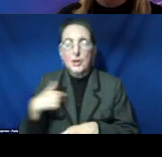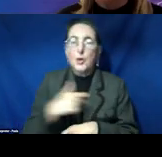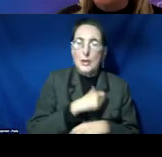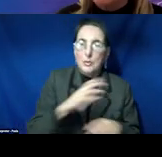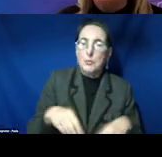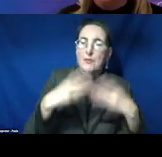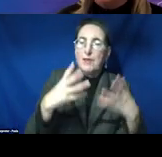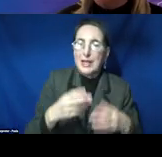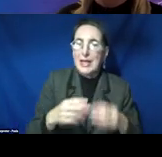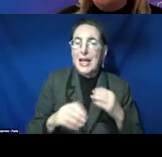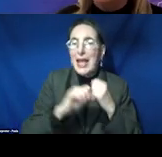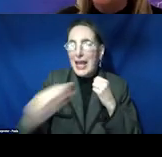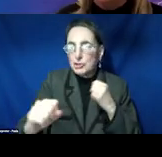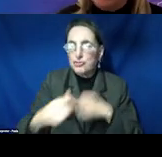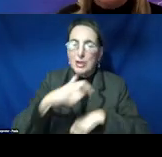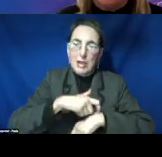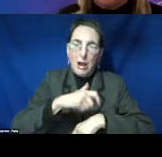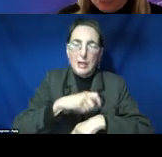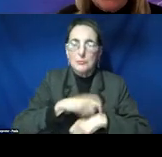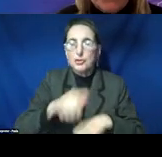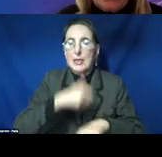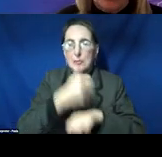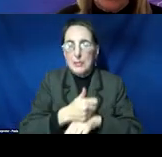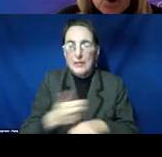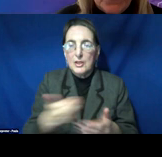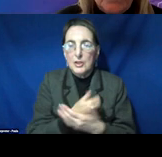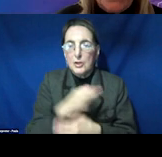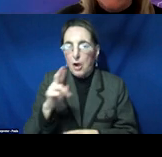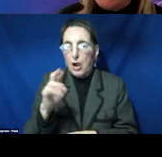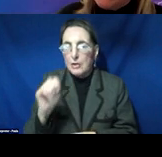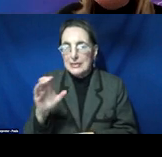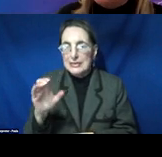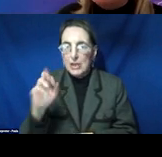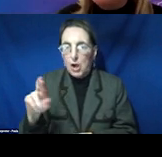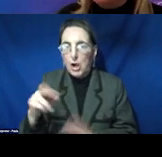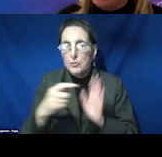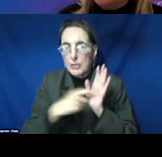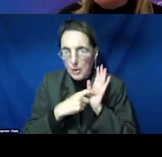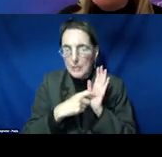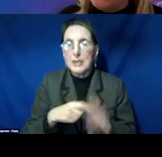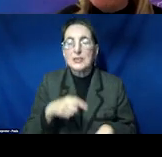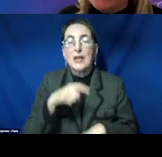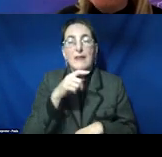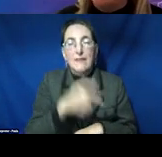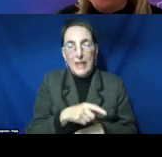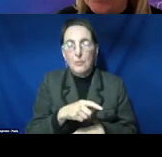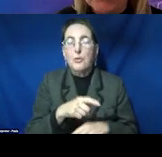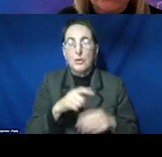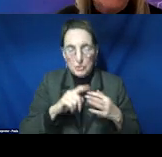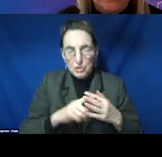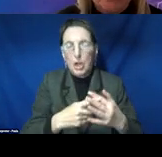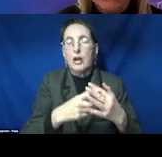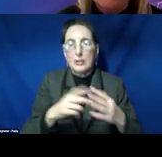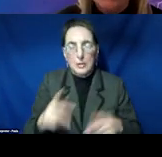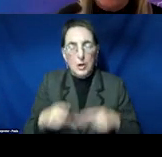time to implement the new RECRA RECR requirements, and those will go into effect for